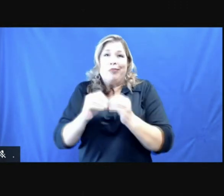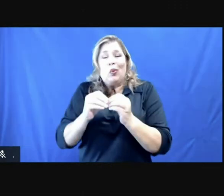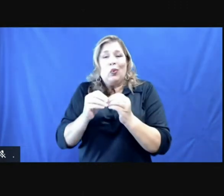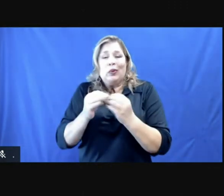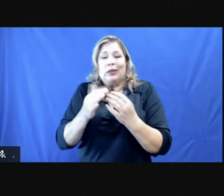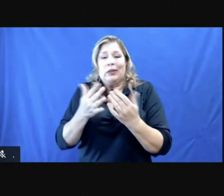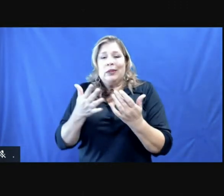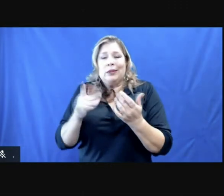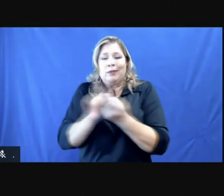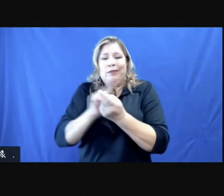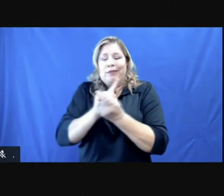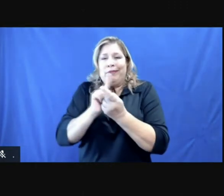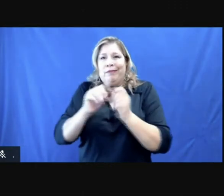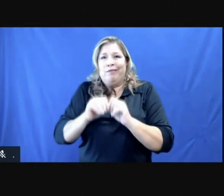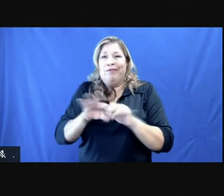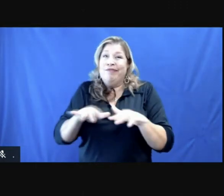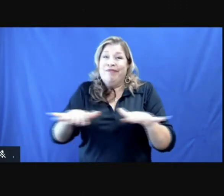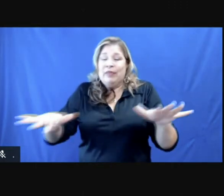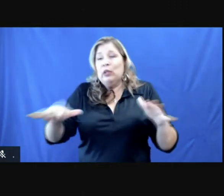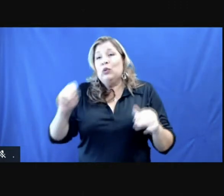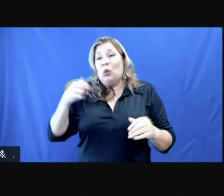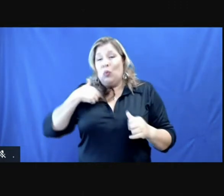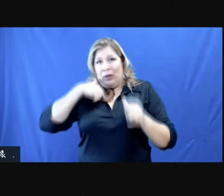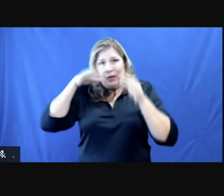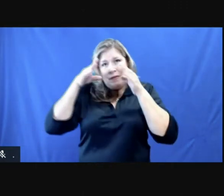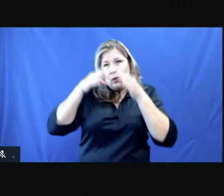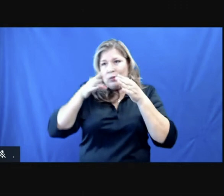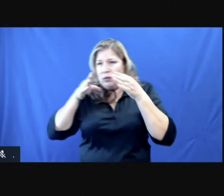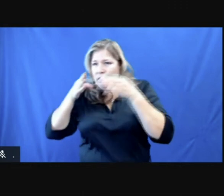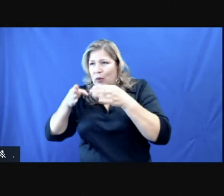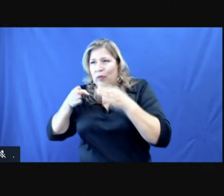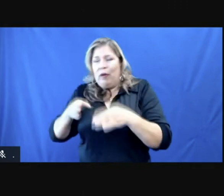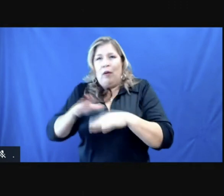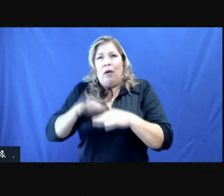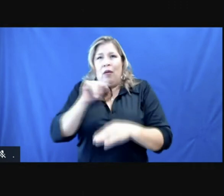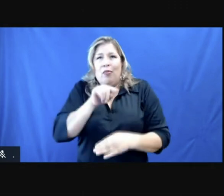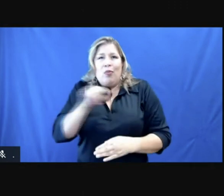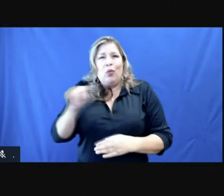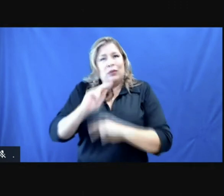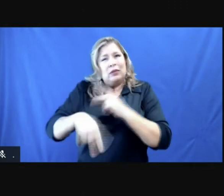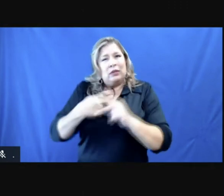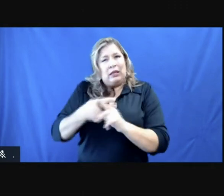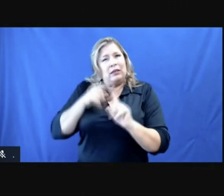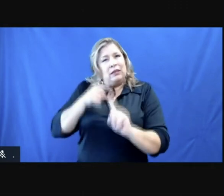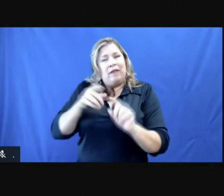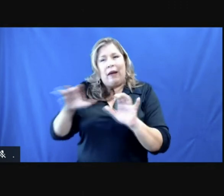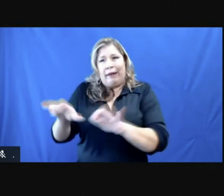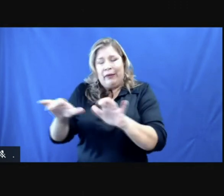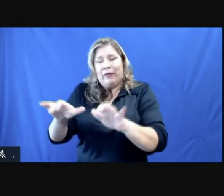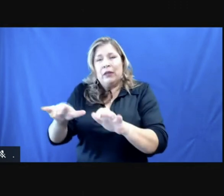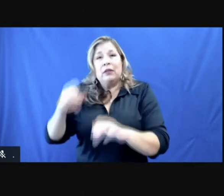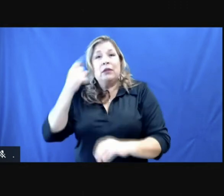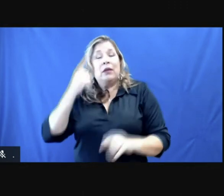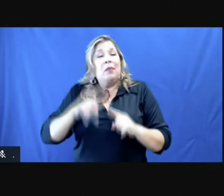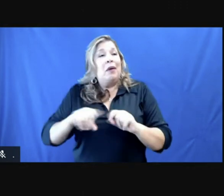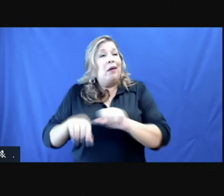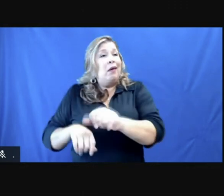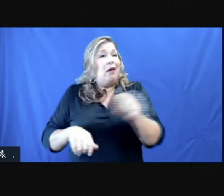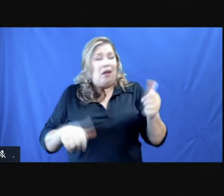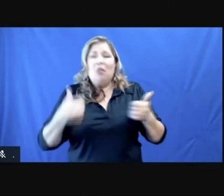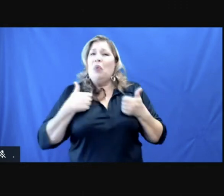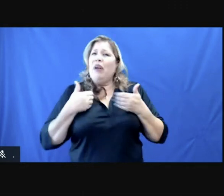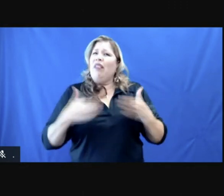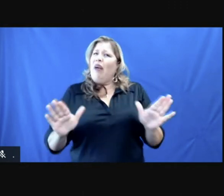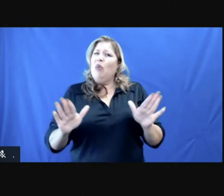So a focused, targeted effort to really reduce those activities while still allowing some other things to